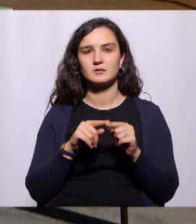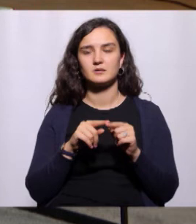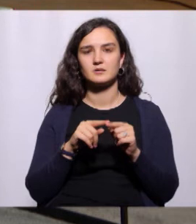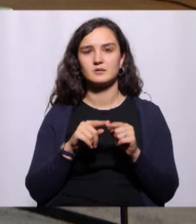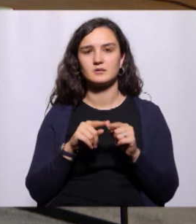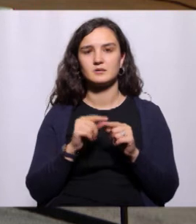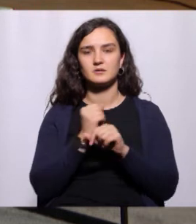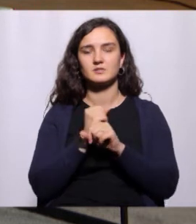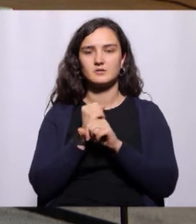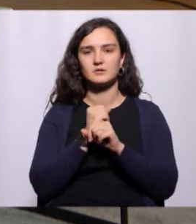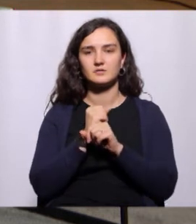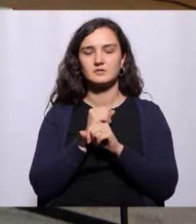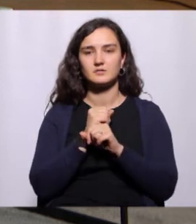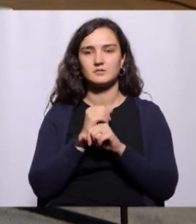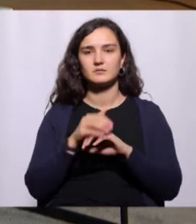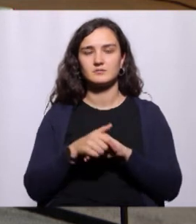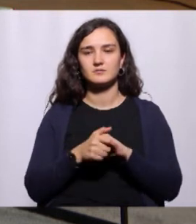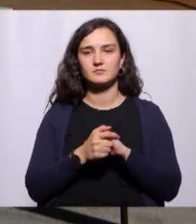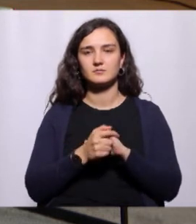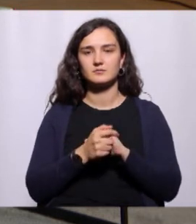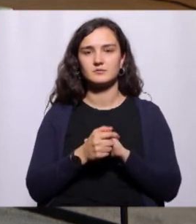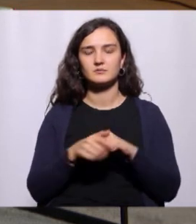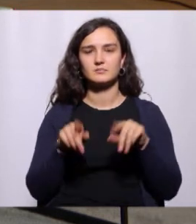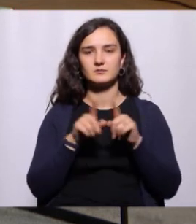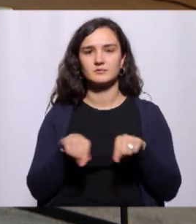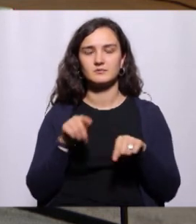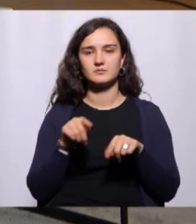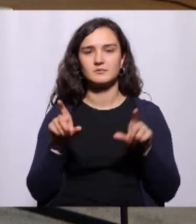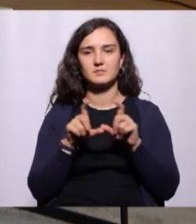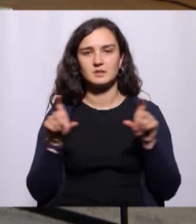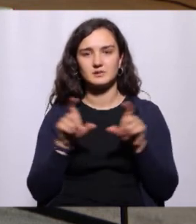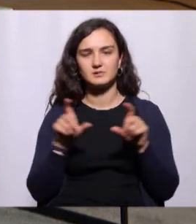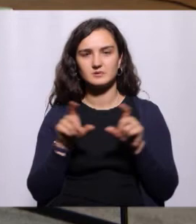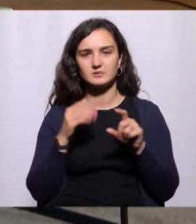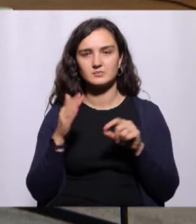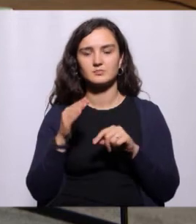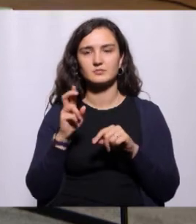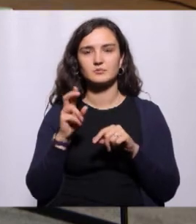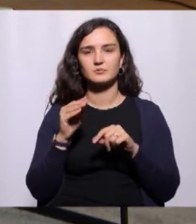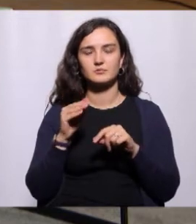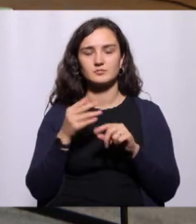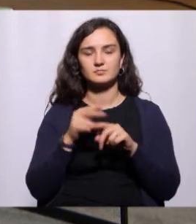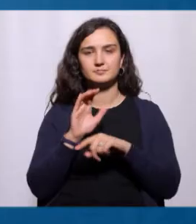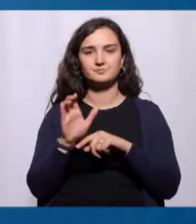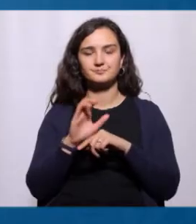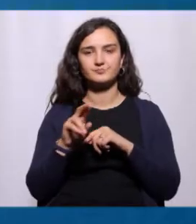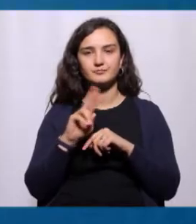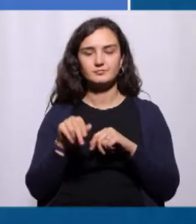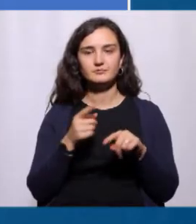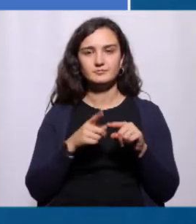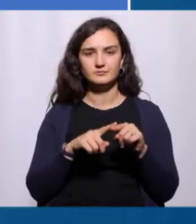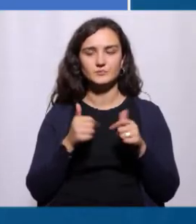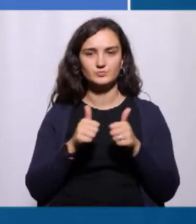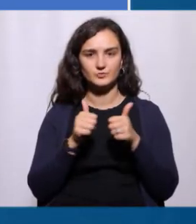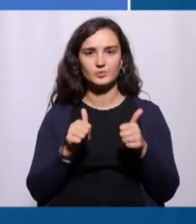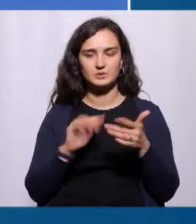various holiday destinations. Also, all the magazines and brochures published annually, as well